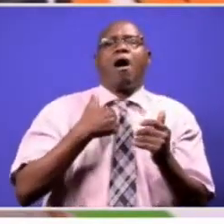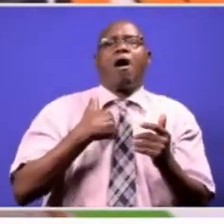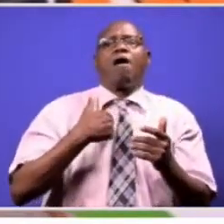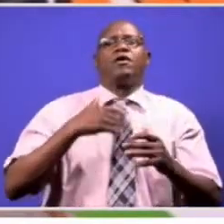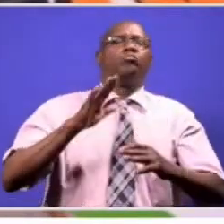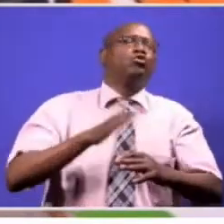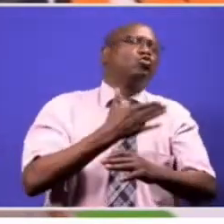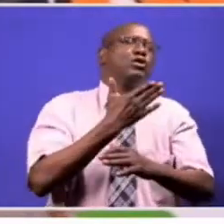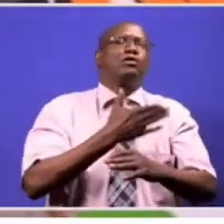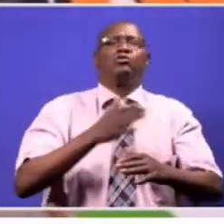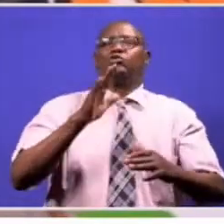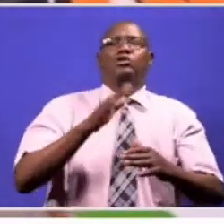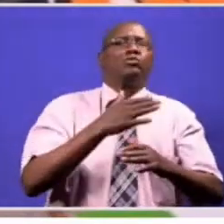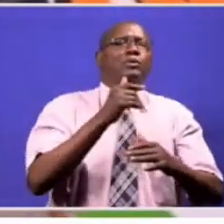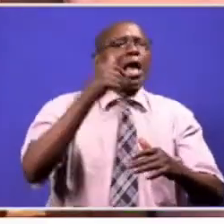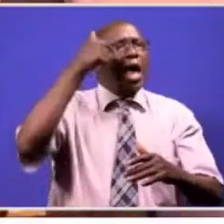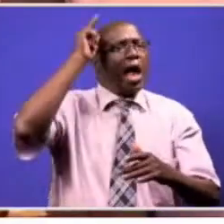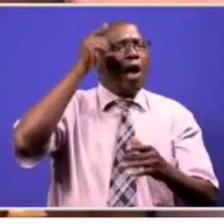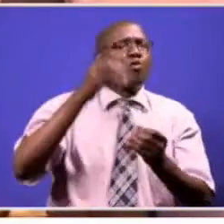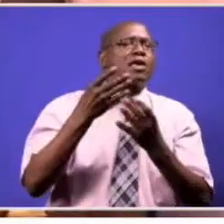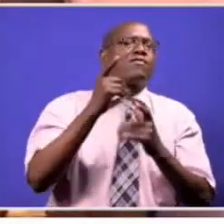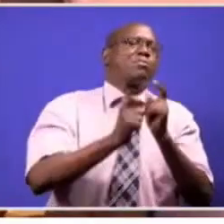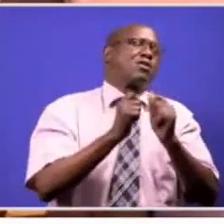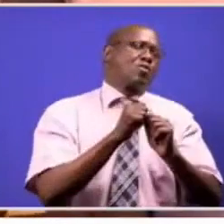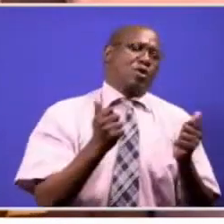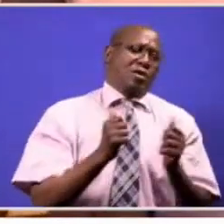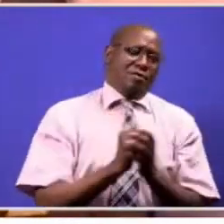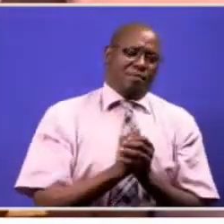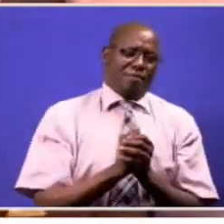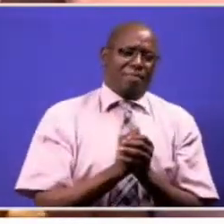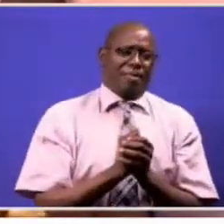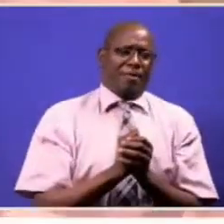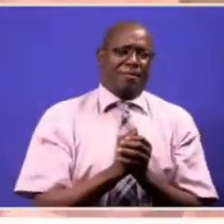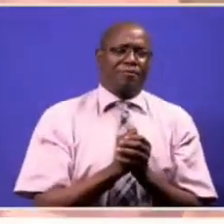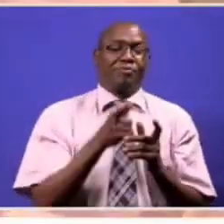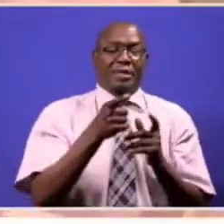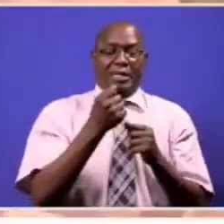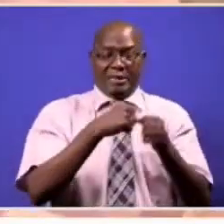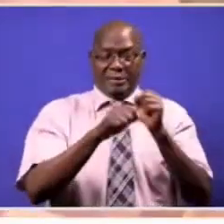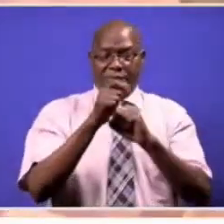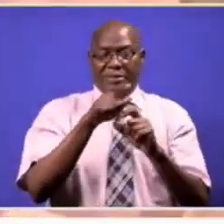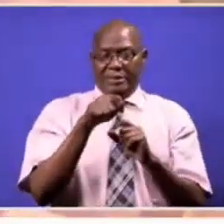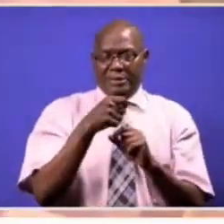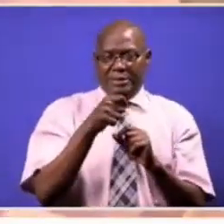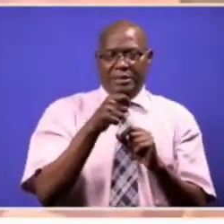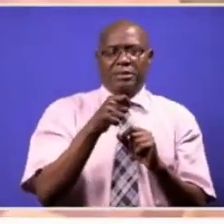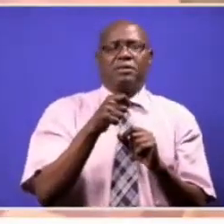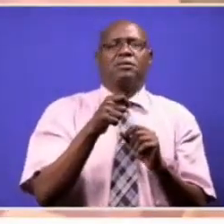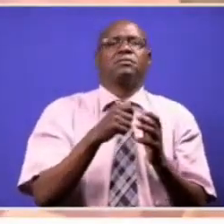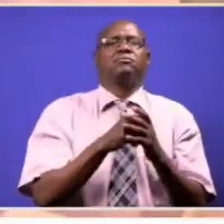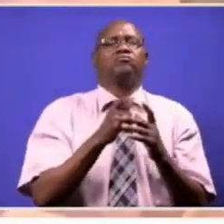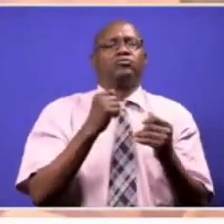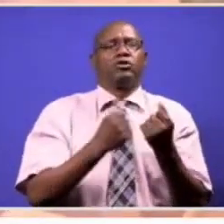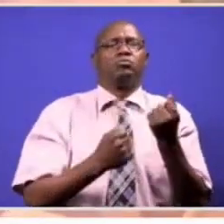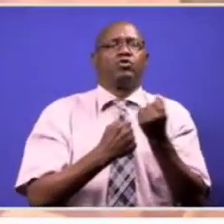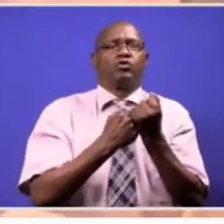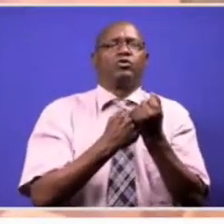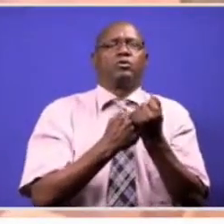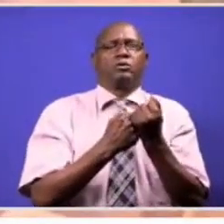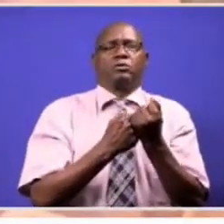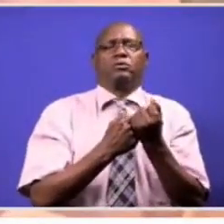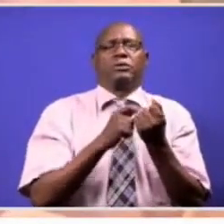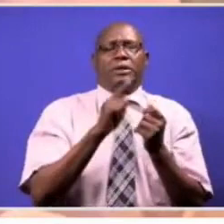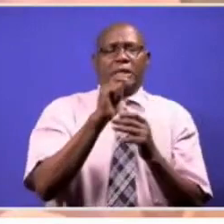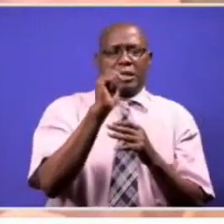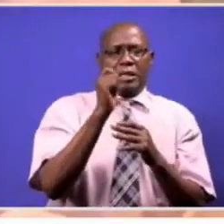to cows to produce milk. The KMA's humanitarian initiative is geared towards amassing support for Kenyans hit by the